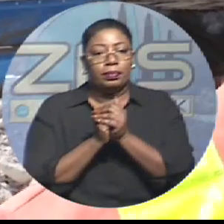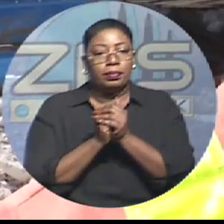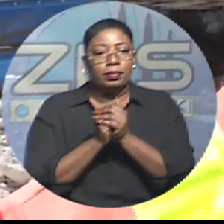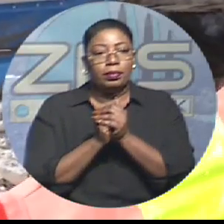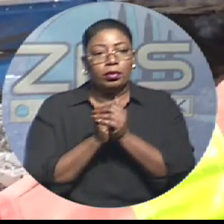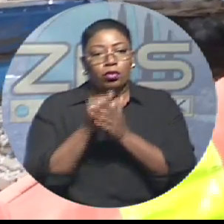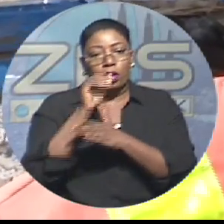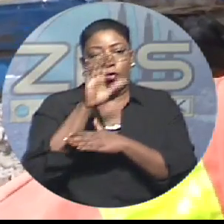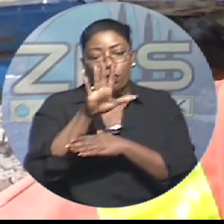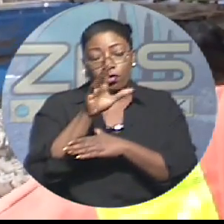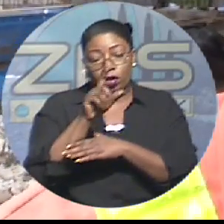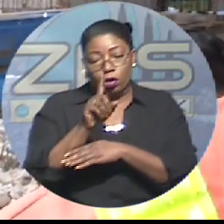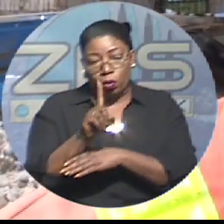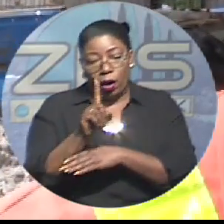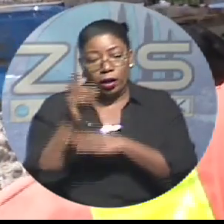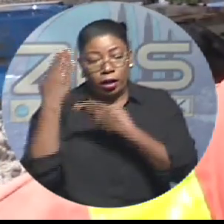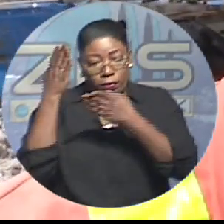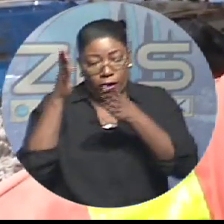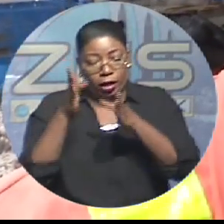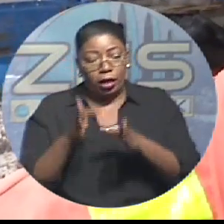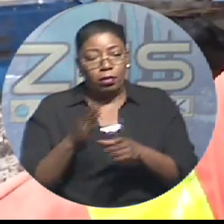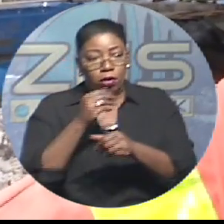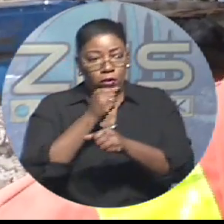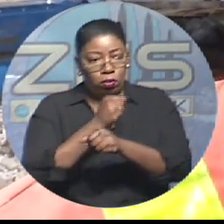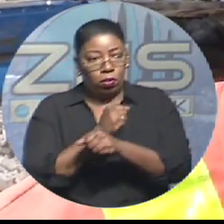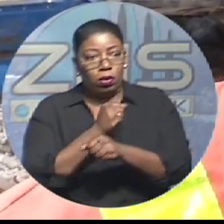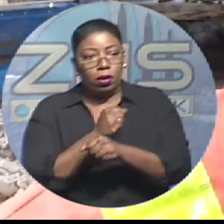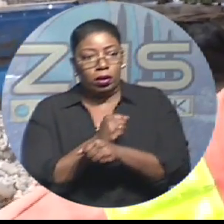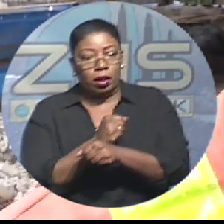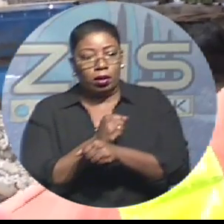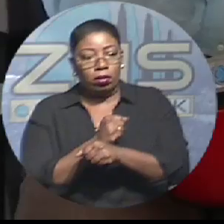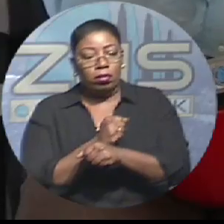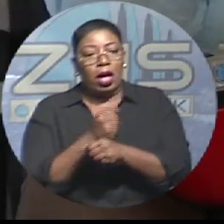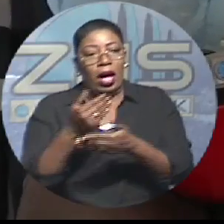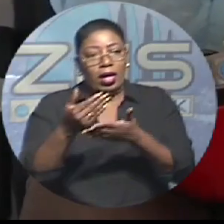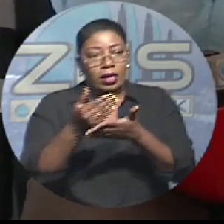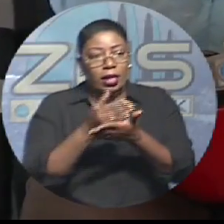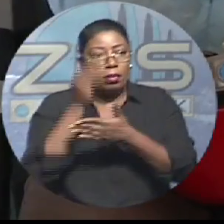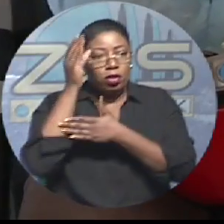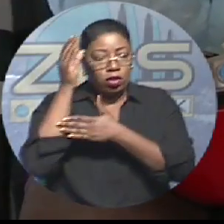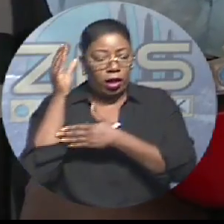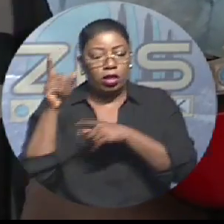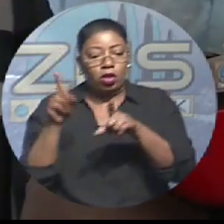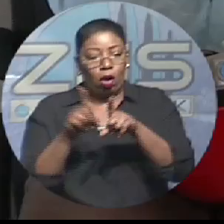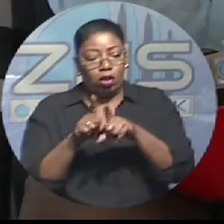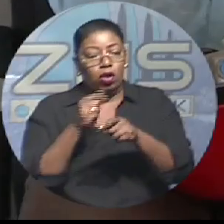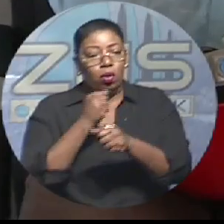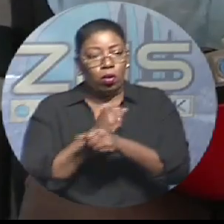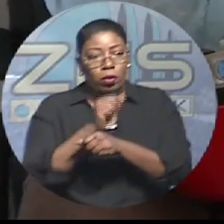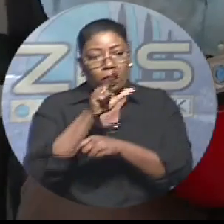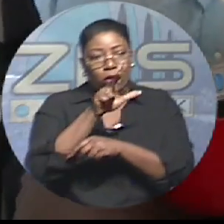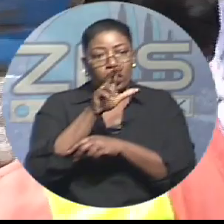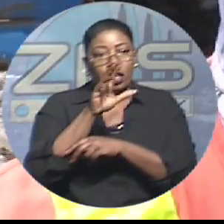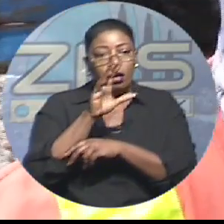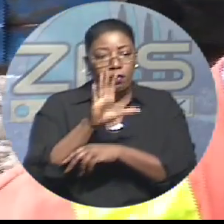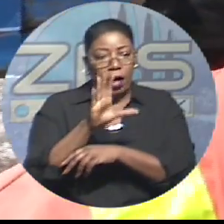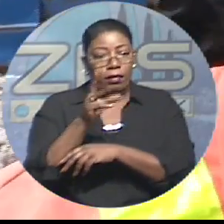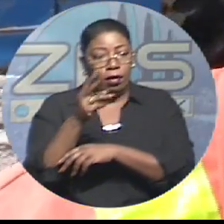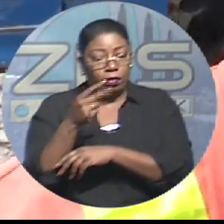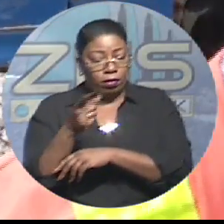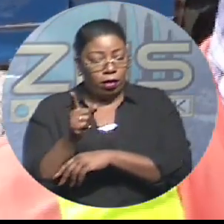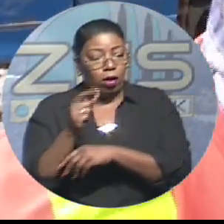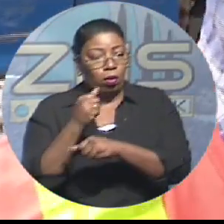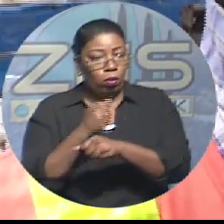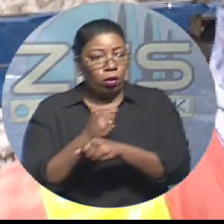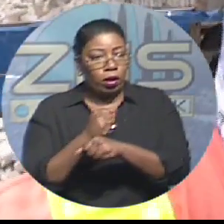51 Bahamians currently employed, and there are some Chinese nationals, and there are 35 Chinese nationals. The intention